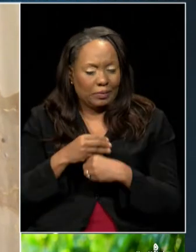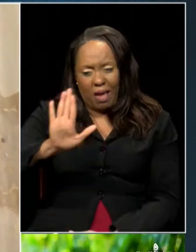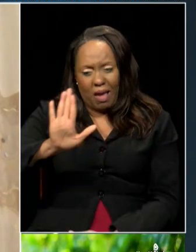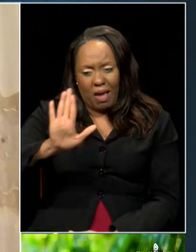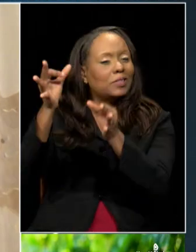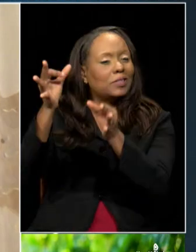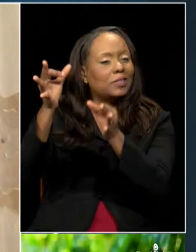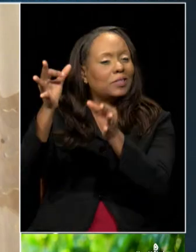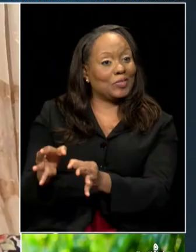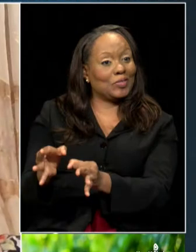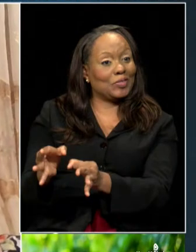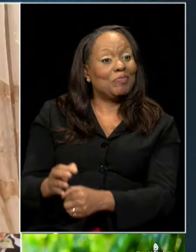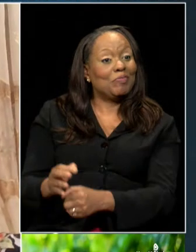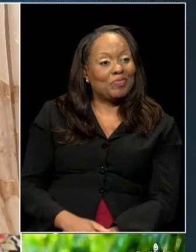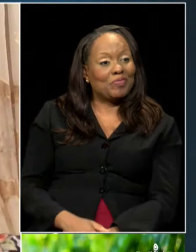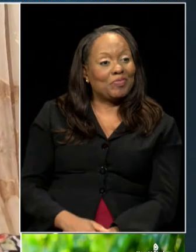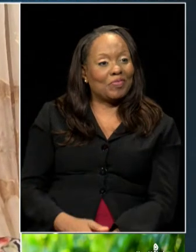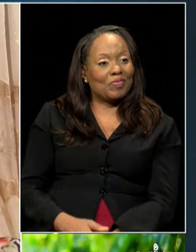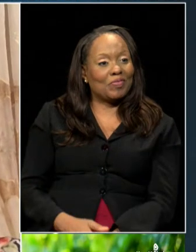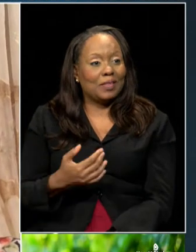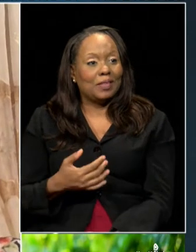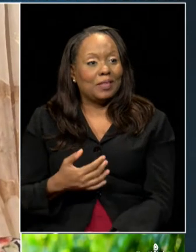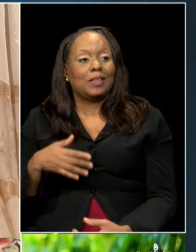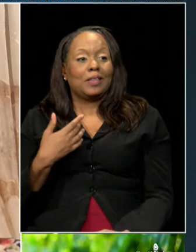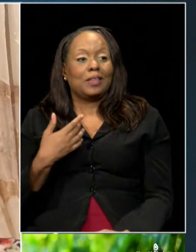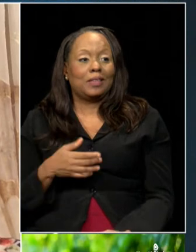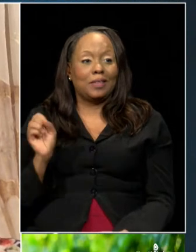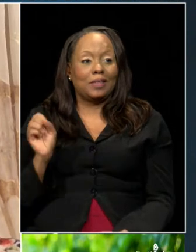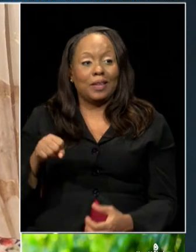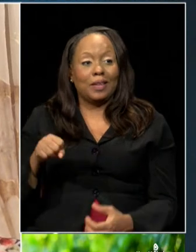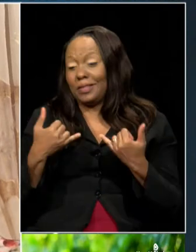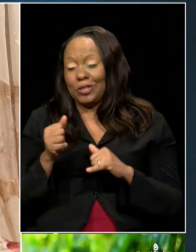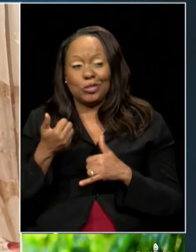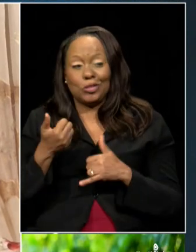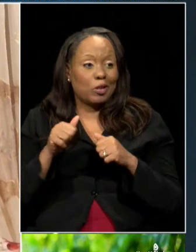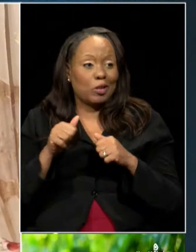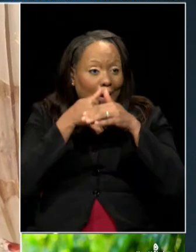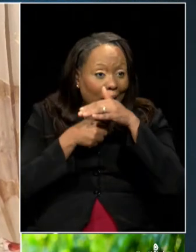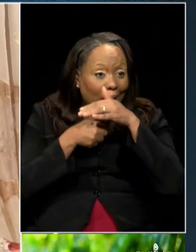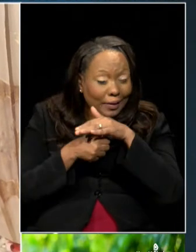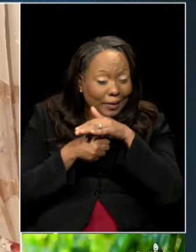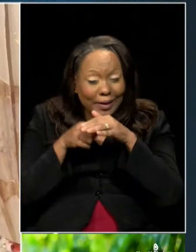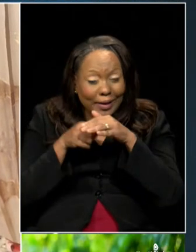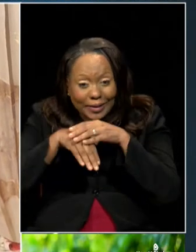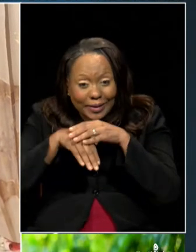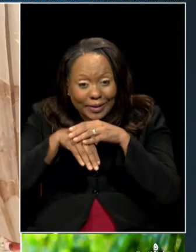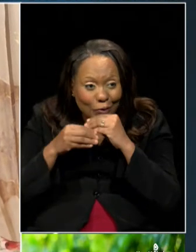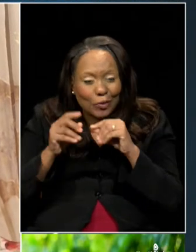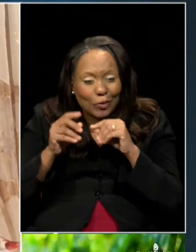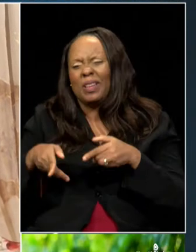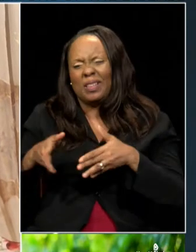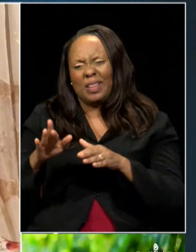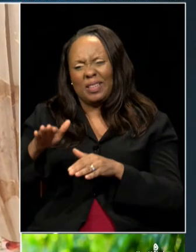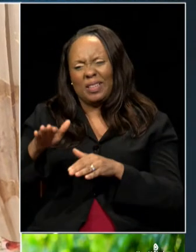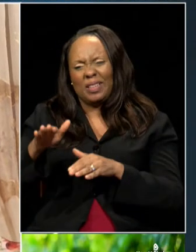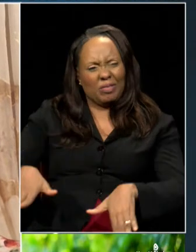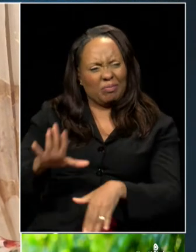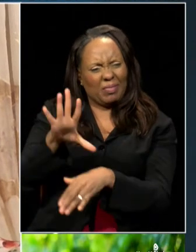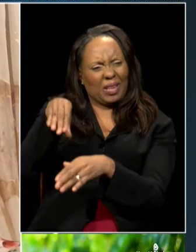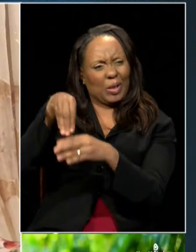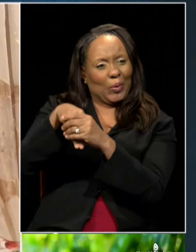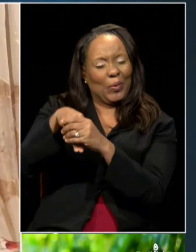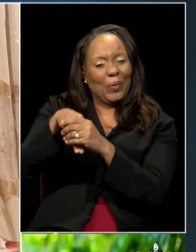they're making. Yes, I would say hide the fruits and vegetables mm-hmm. in the food however you can, but include them in the decision making and the cooking